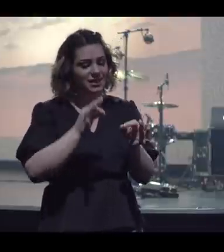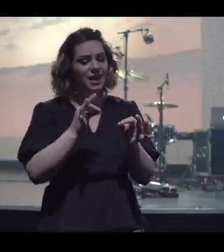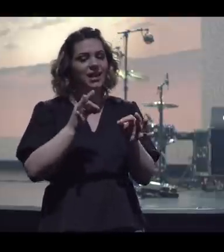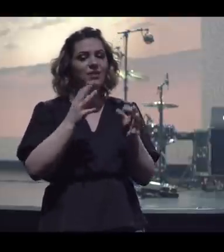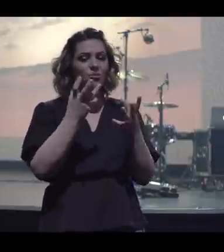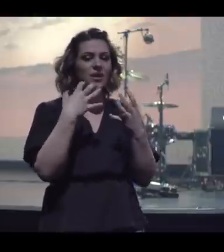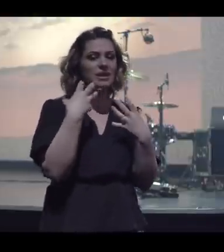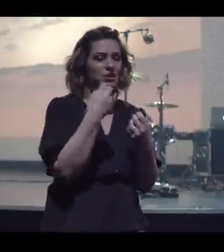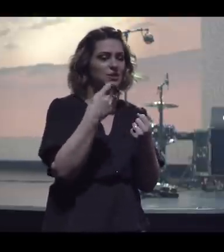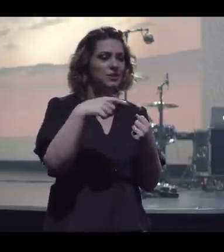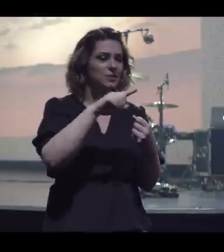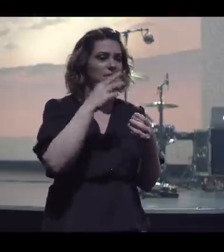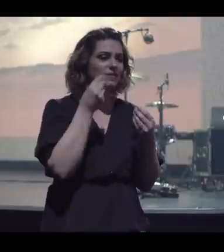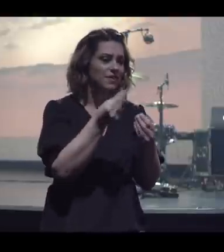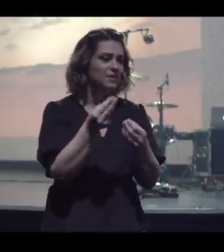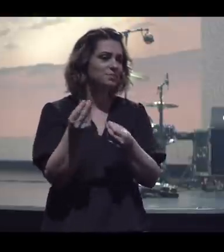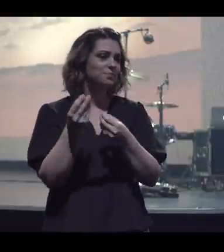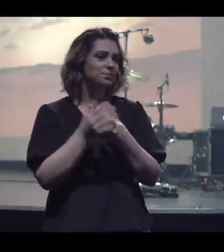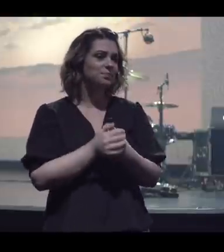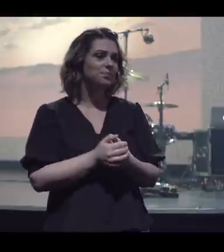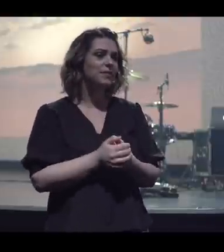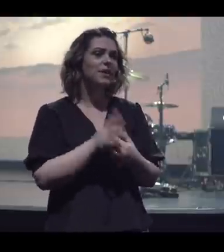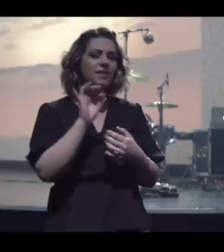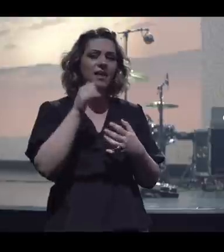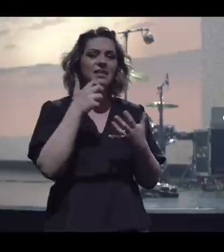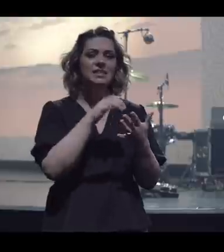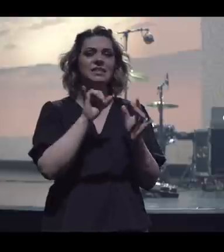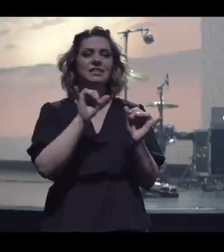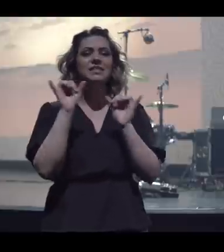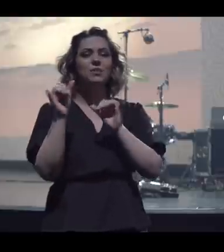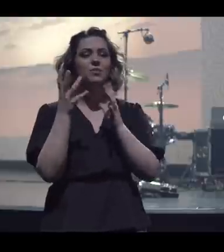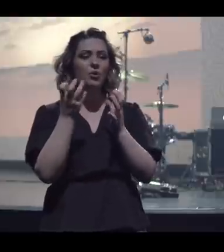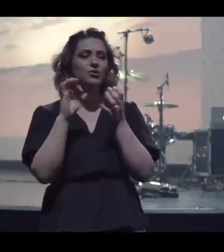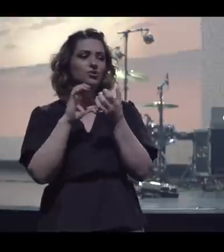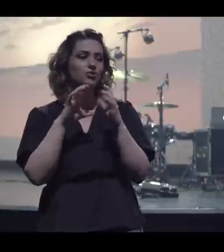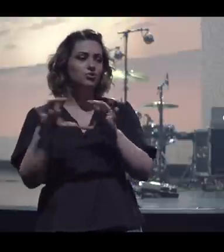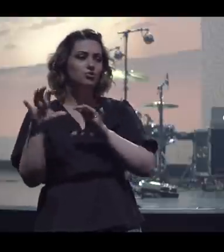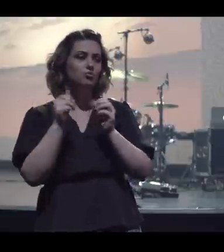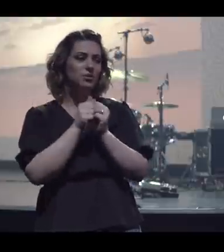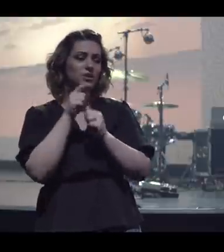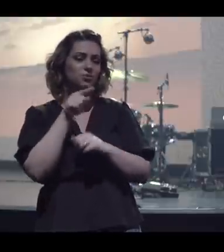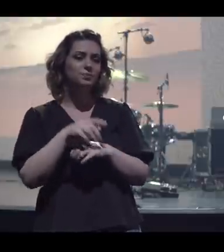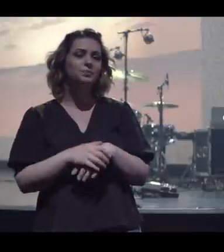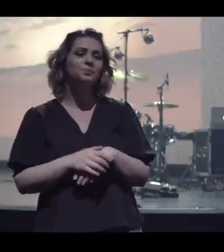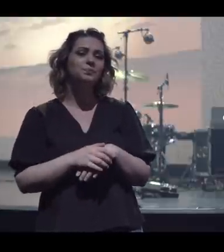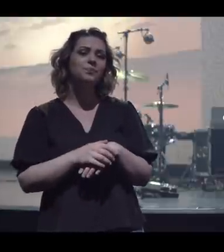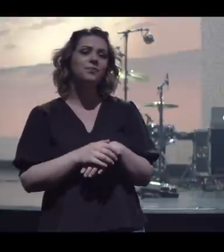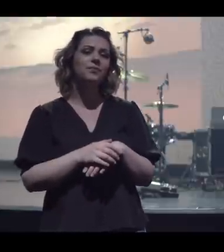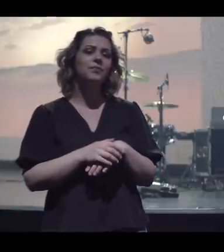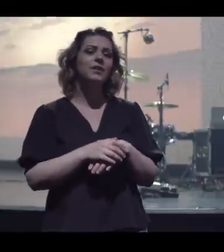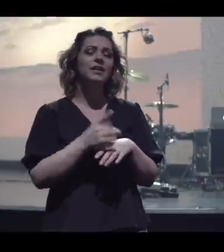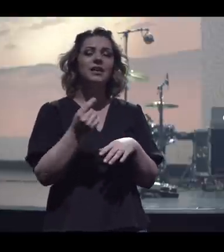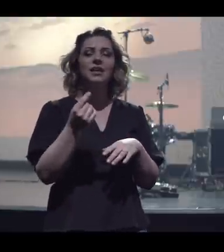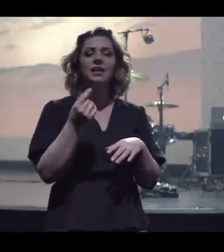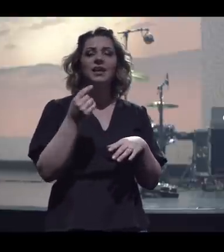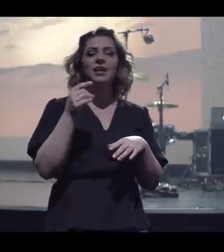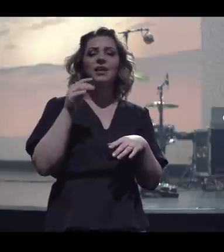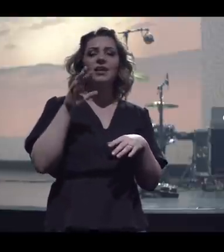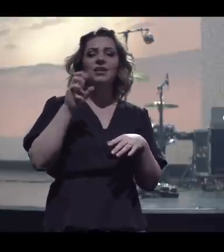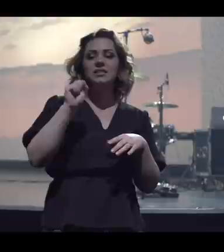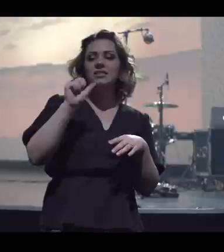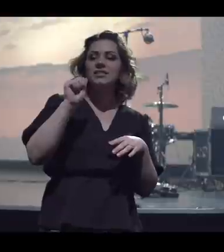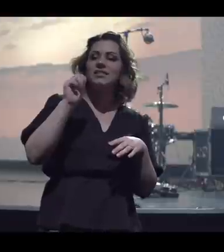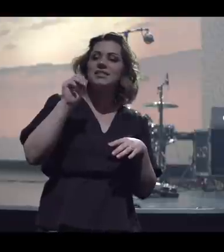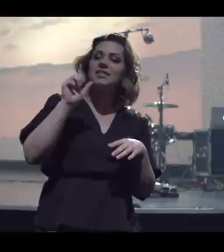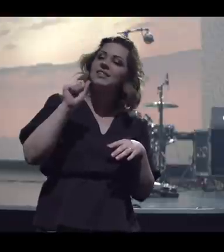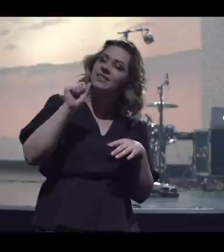do with you. St. Augustine in the 4th century said this: O God, thou hast made us for